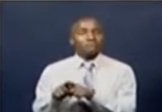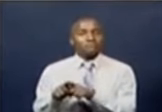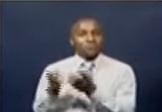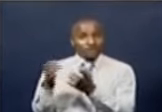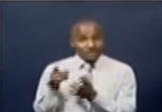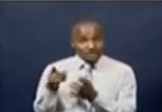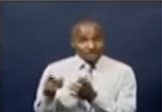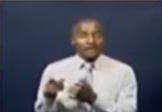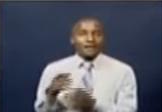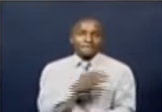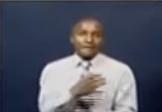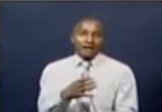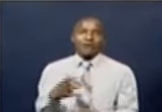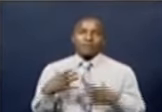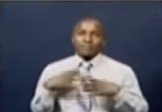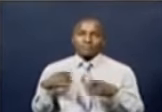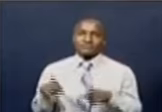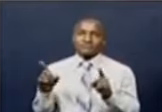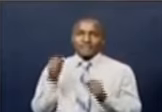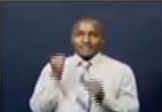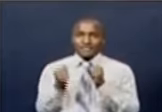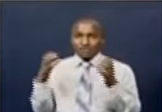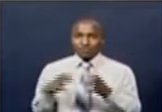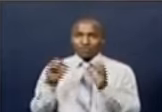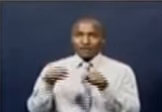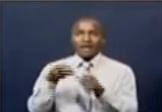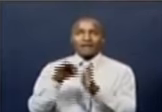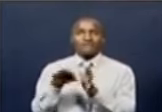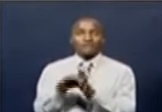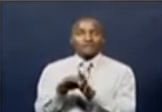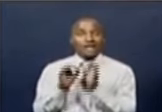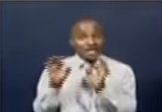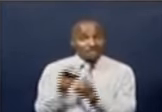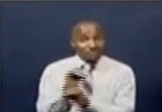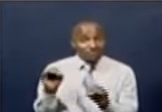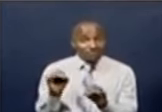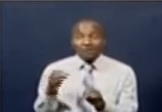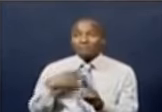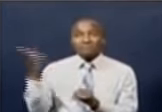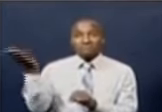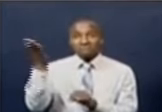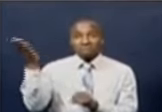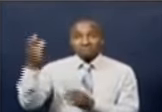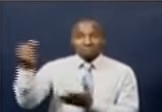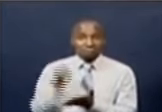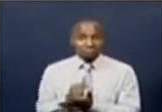can have power as athletes, so that we can vote. Otherwise, you take somebody from the street and become